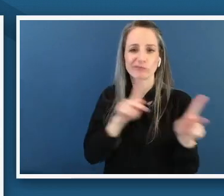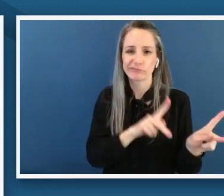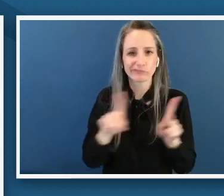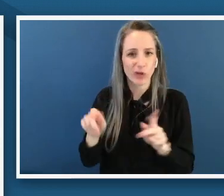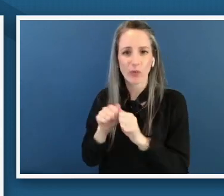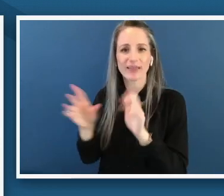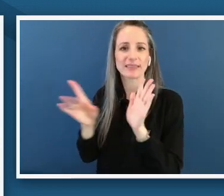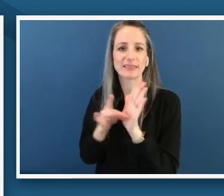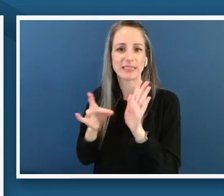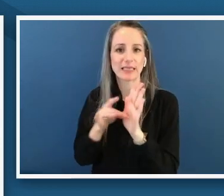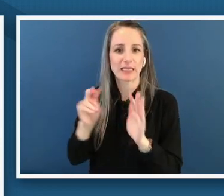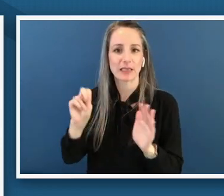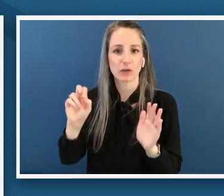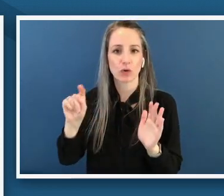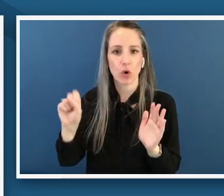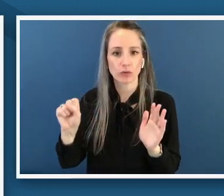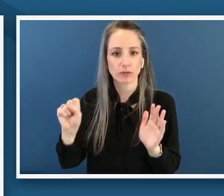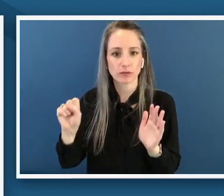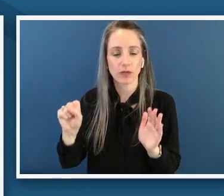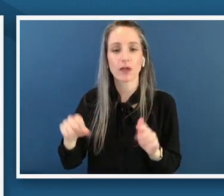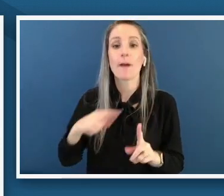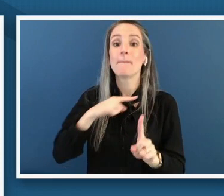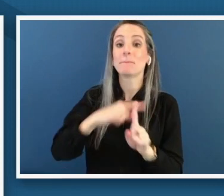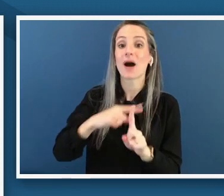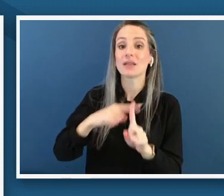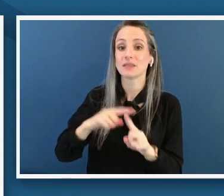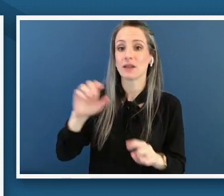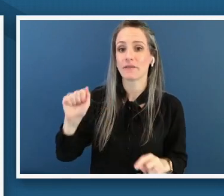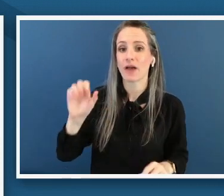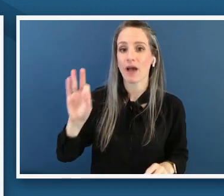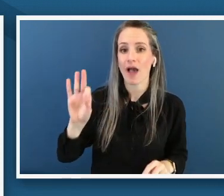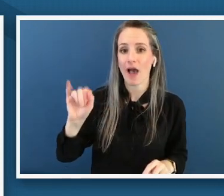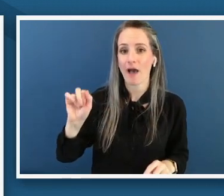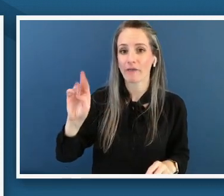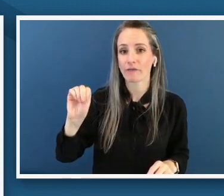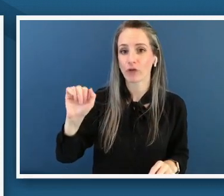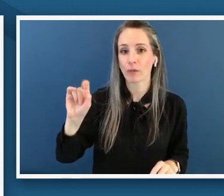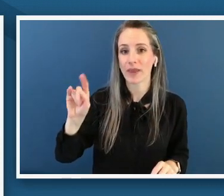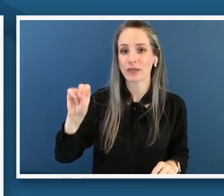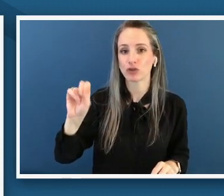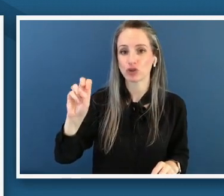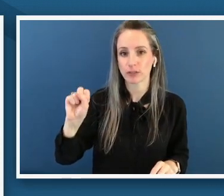blanket our walls with positive affirmations, things that they say to each other,